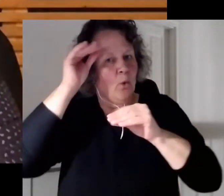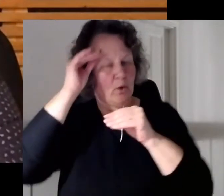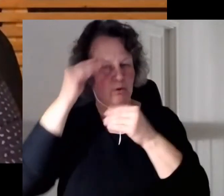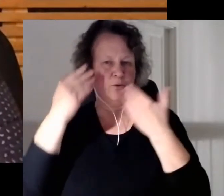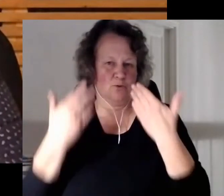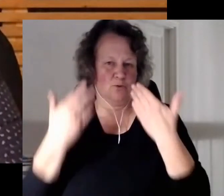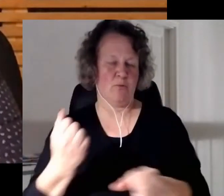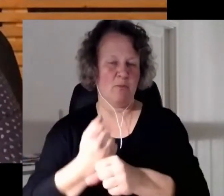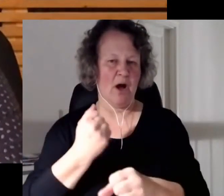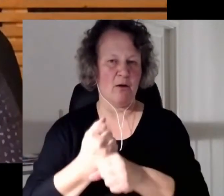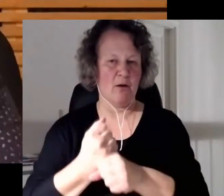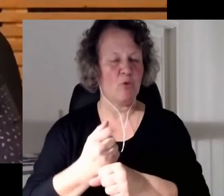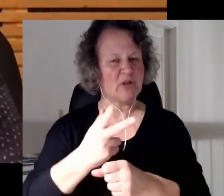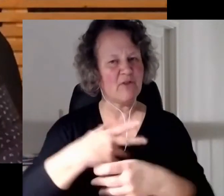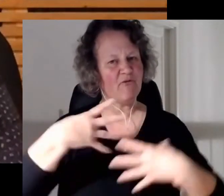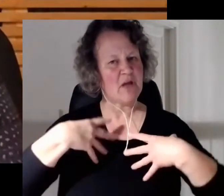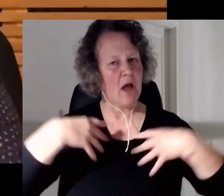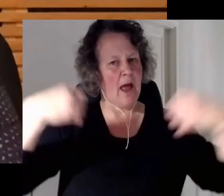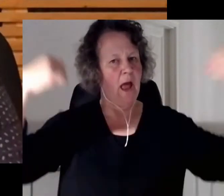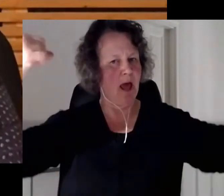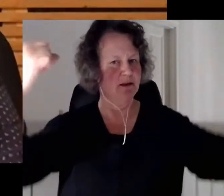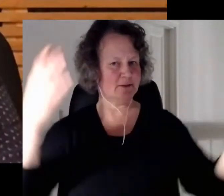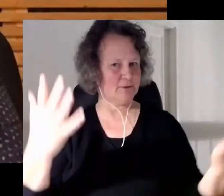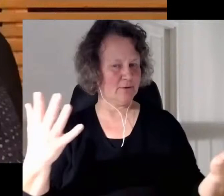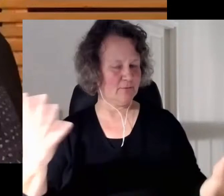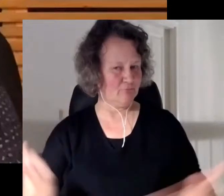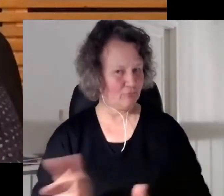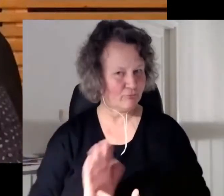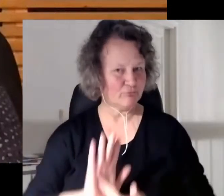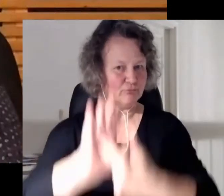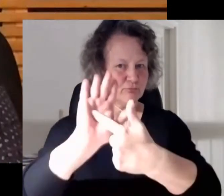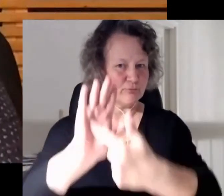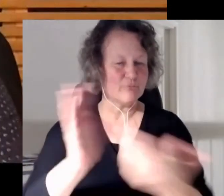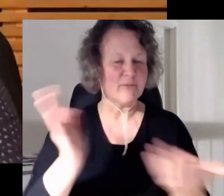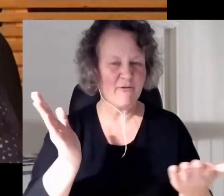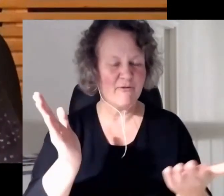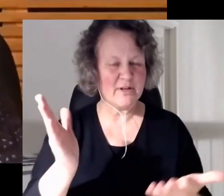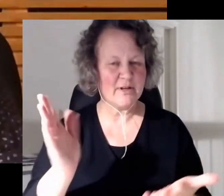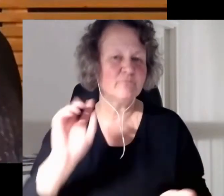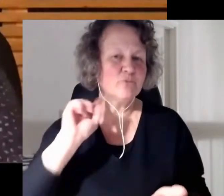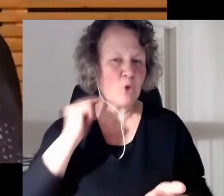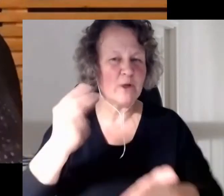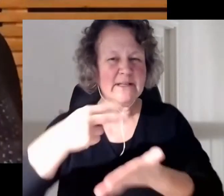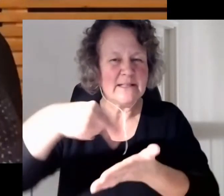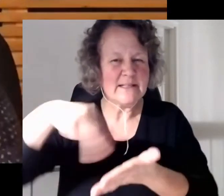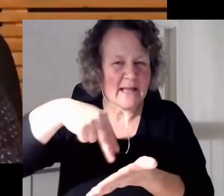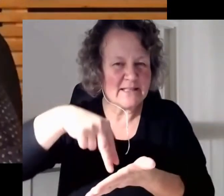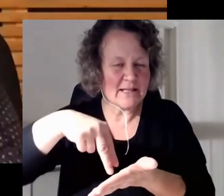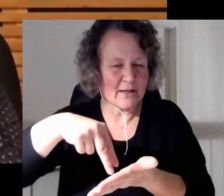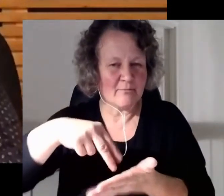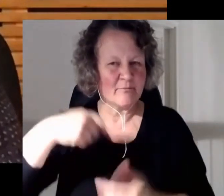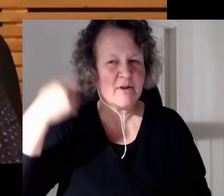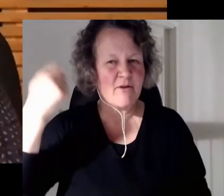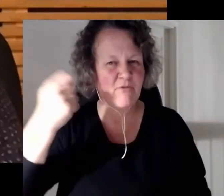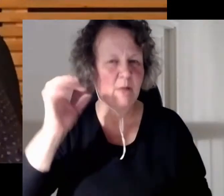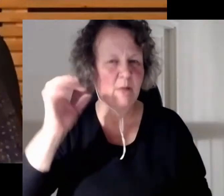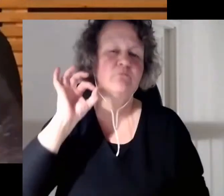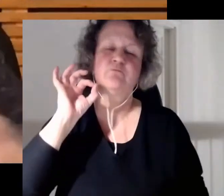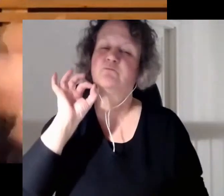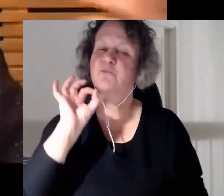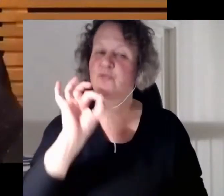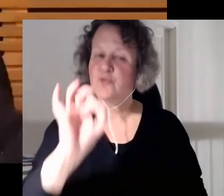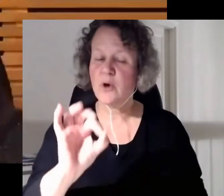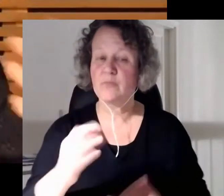create heroes, and to say, okay, that's the way I want to be. That, like in the Dirty Dancing film, for the